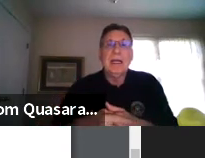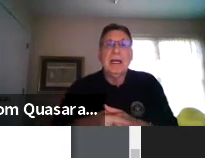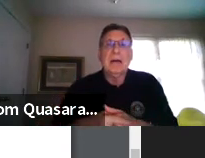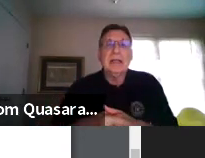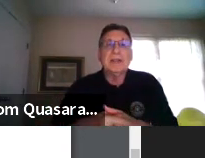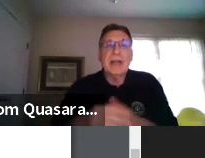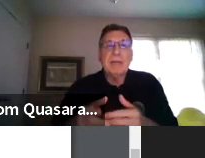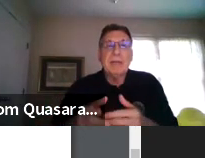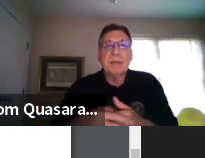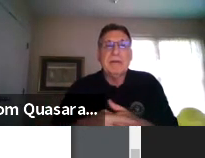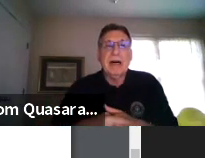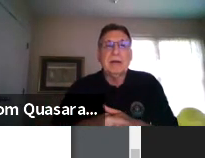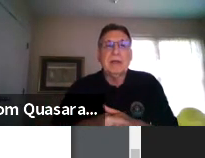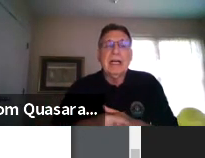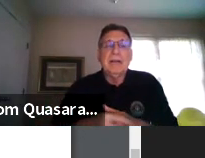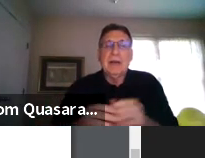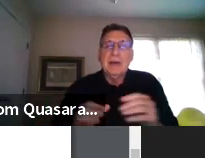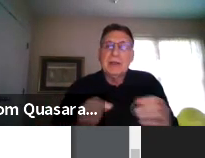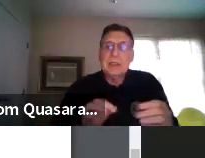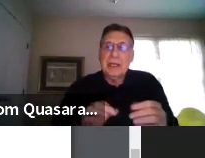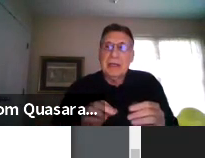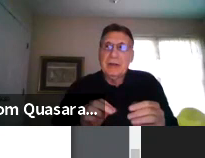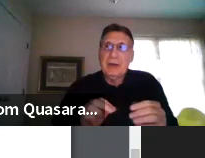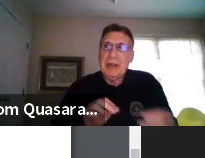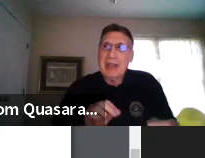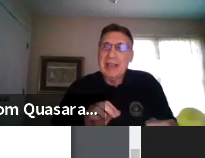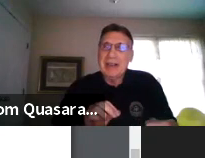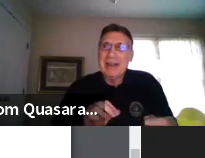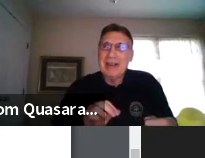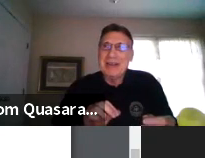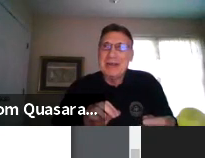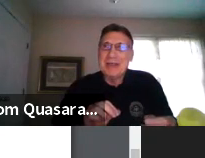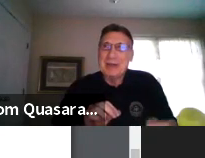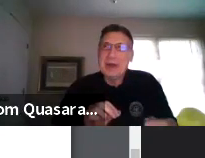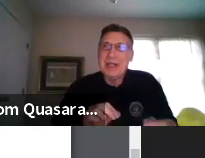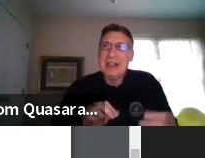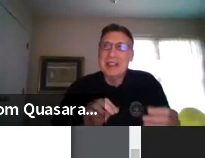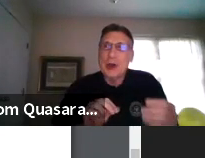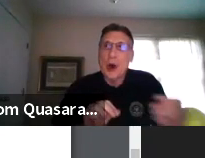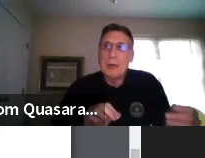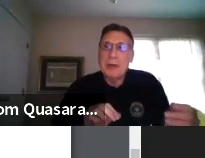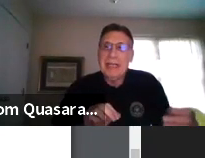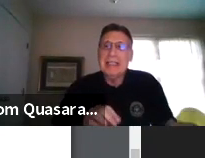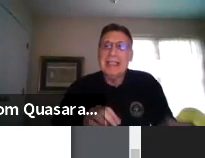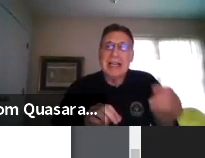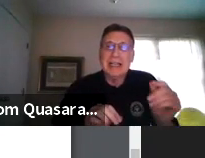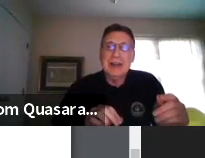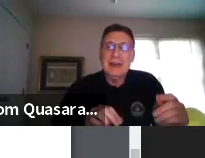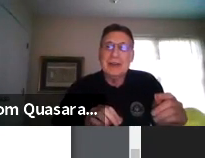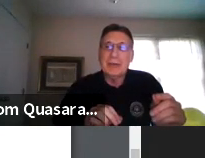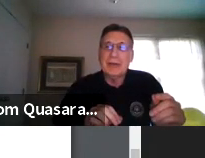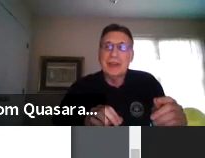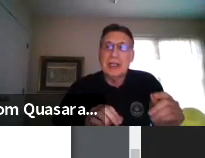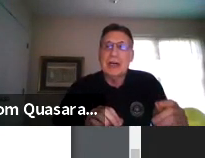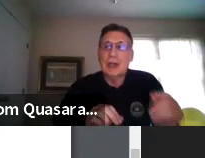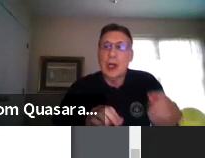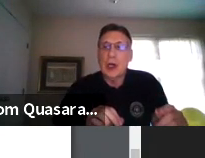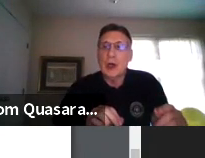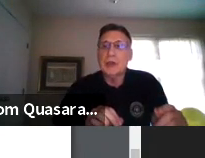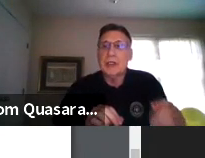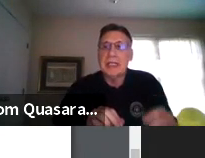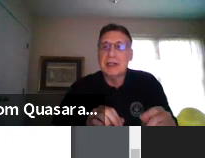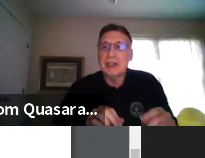meeting? Right, so that must be followed. Now there is a unique thing, and almost somewhat unique. It's an Open Meetings Act, and then there's a provision